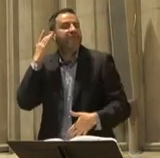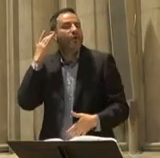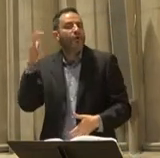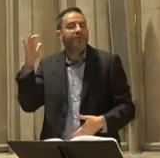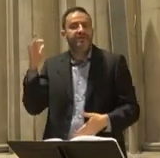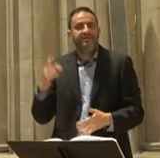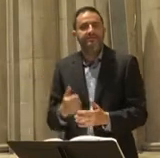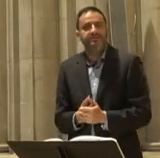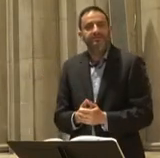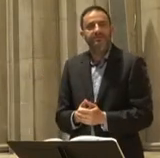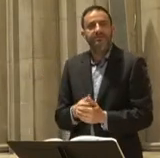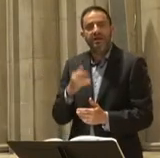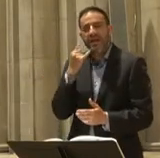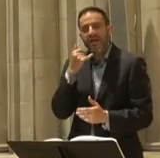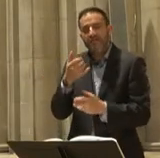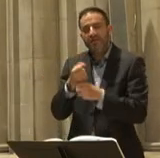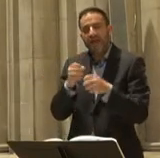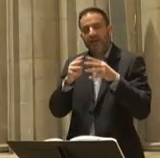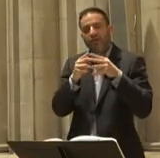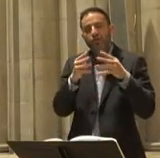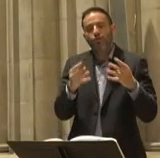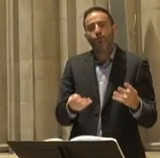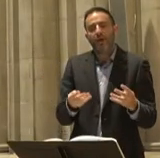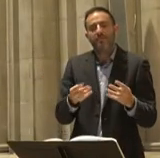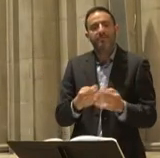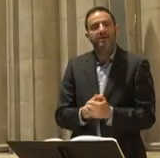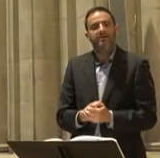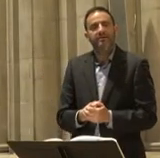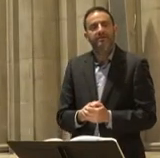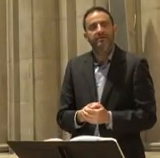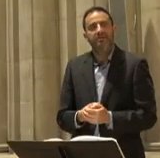And if one takes the rainbow